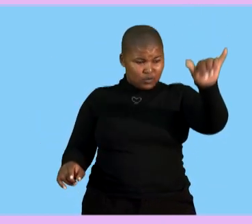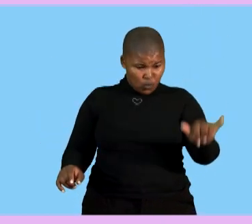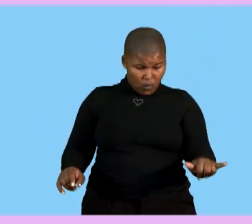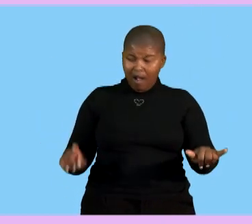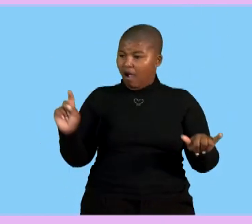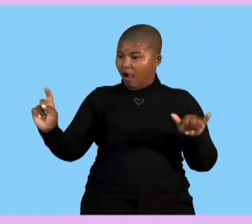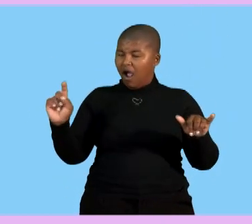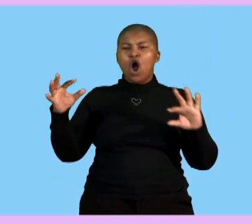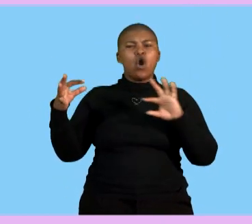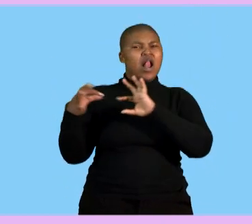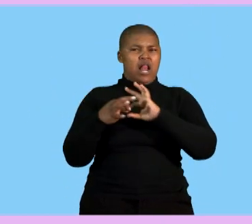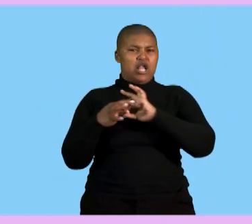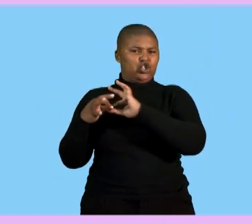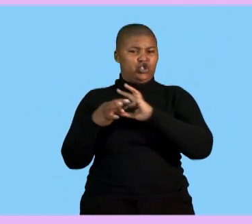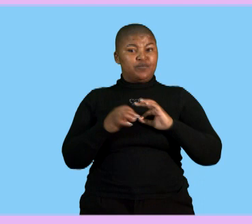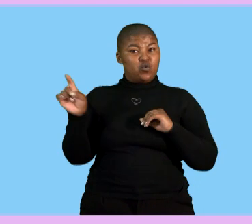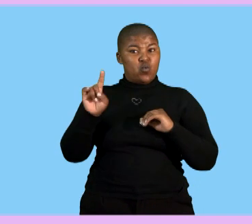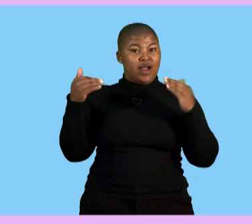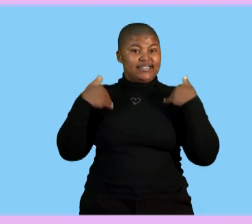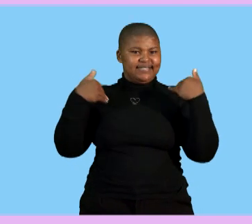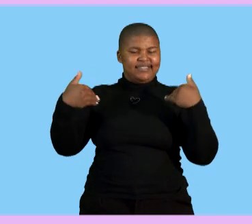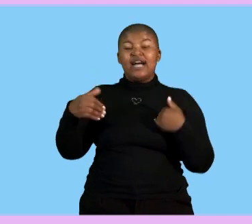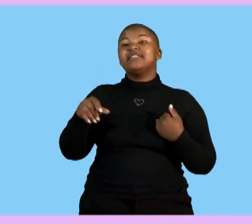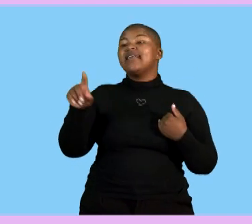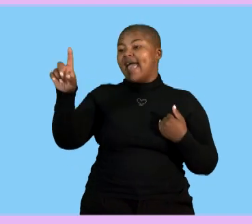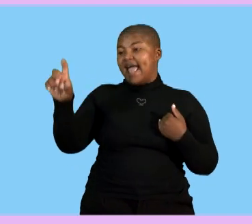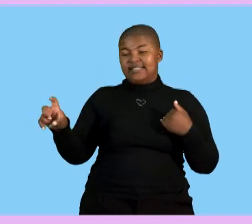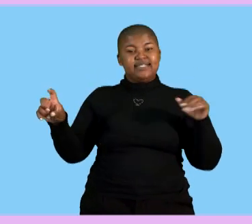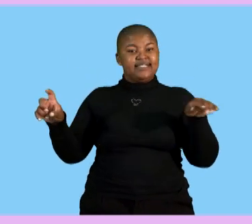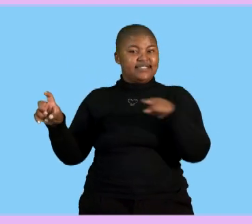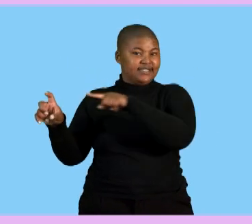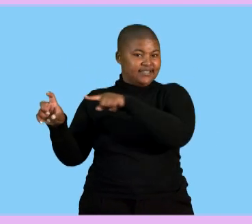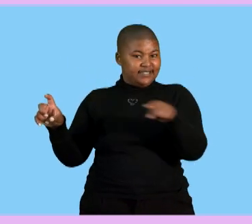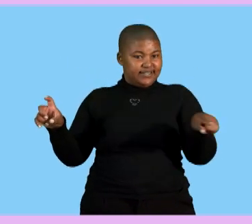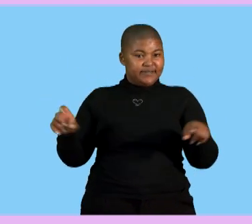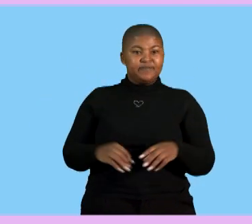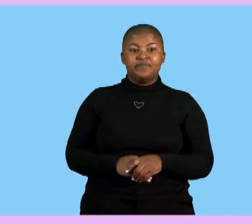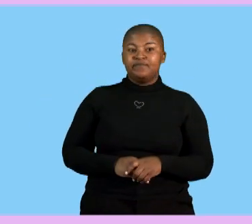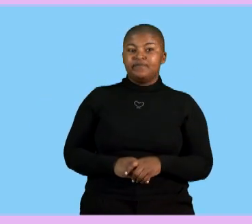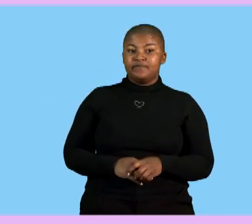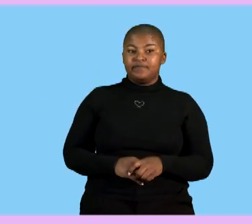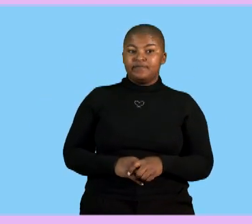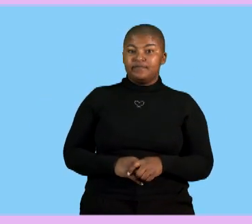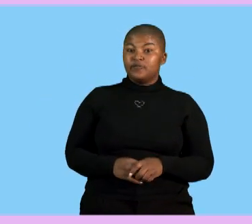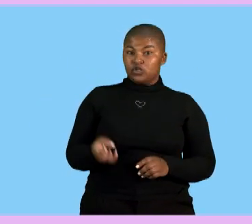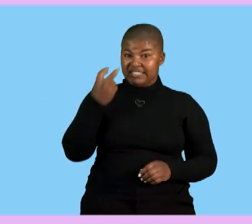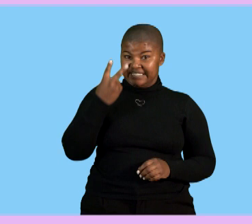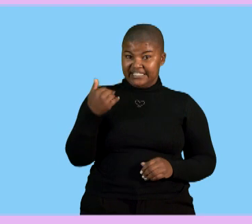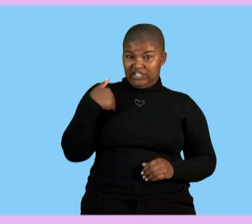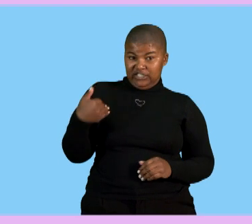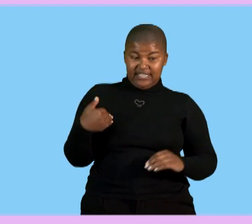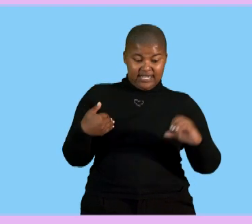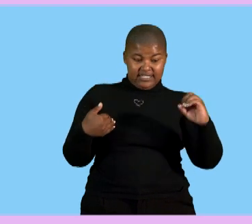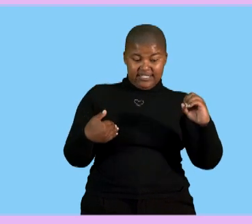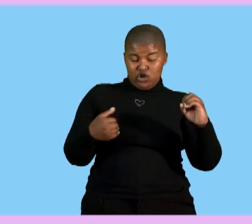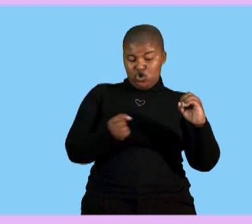the y. Let's start with the x-axis. Now, there is 0, and you can